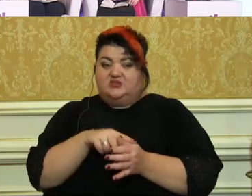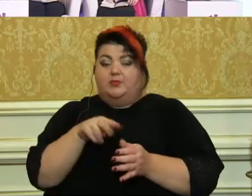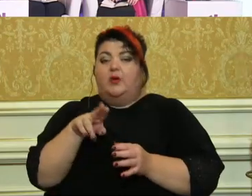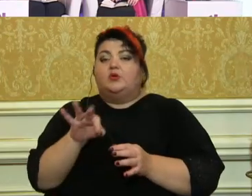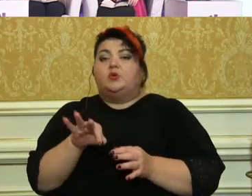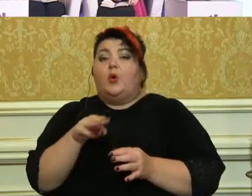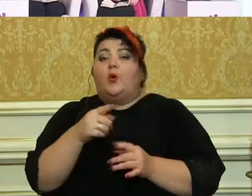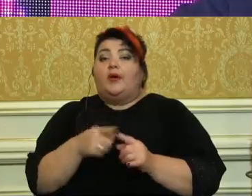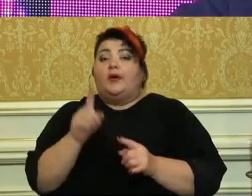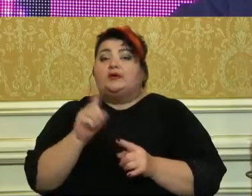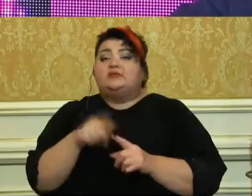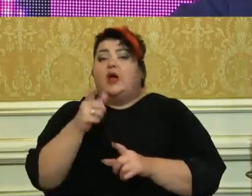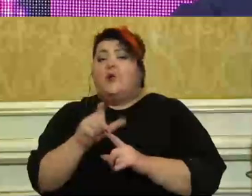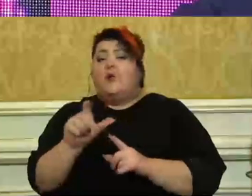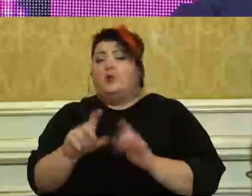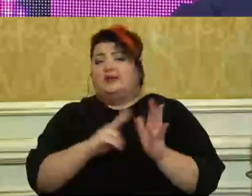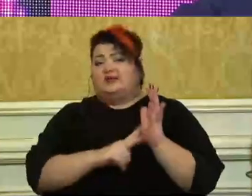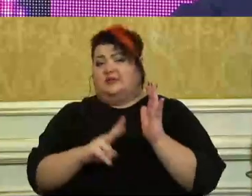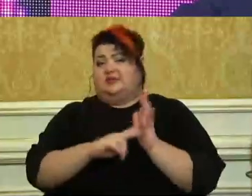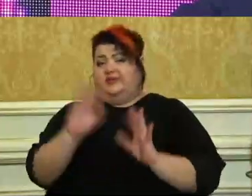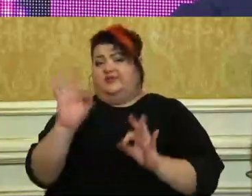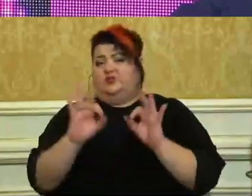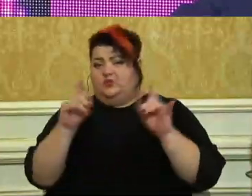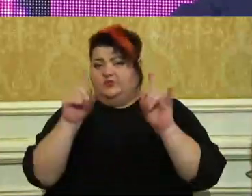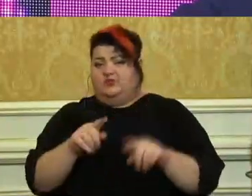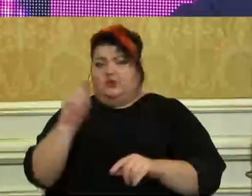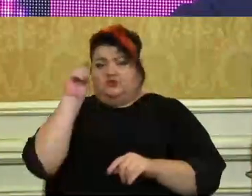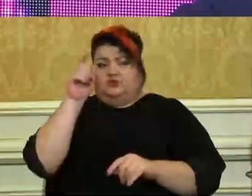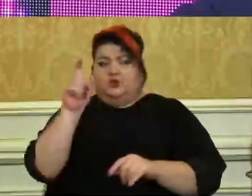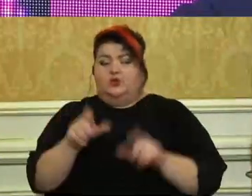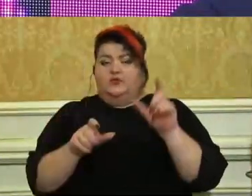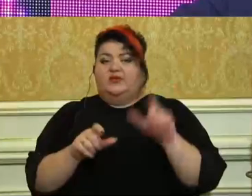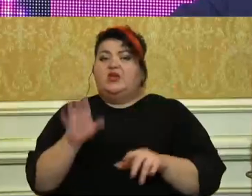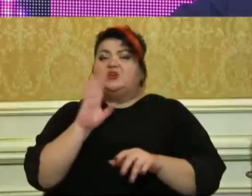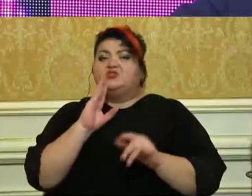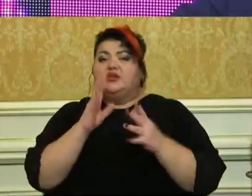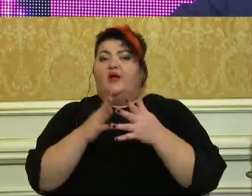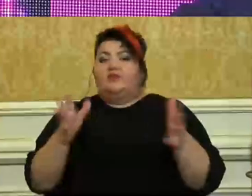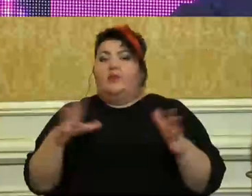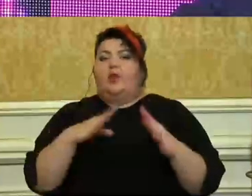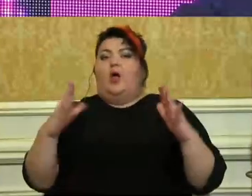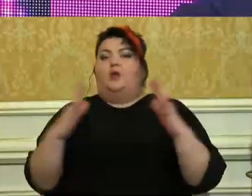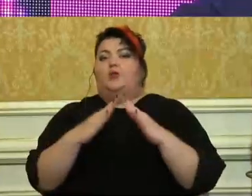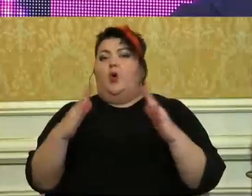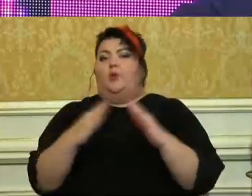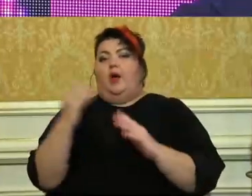great, for example, men's power, etc. So 70% of them are men. So